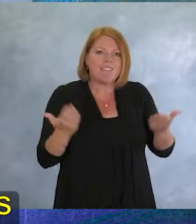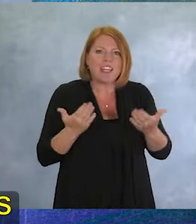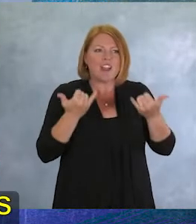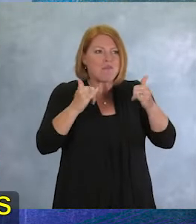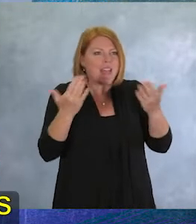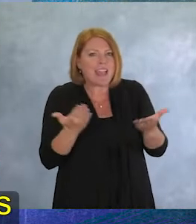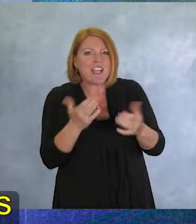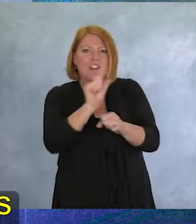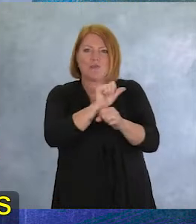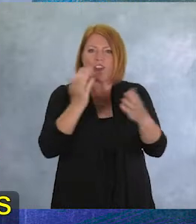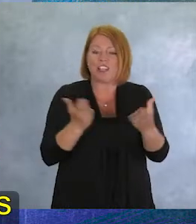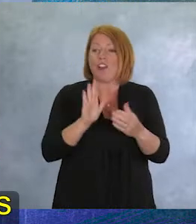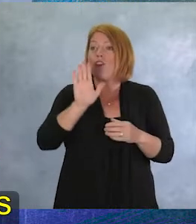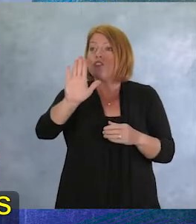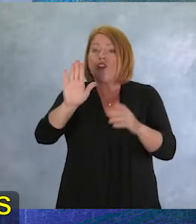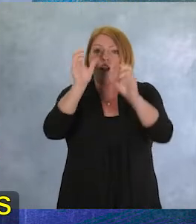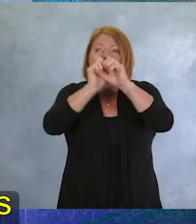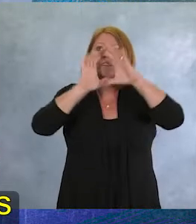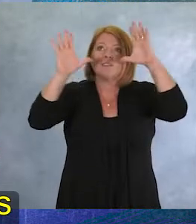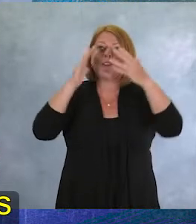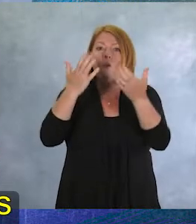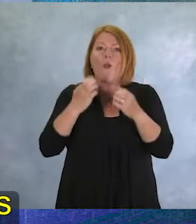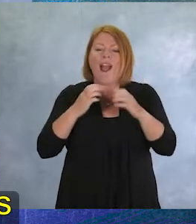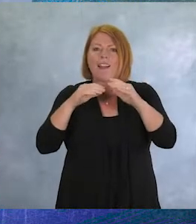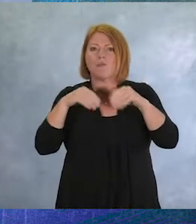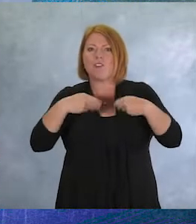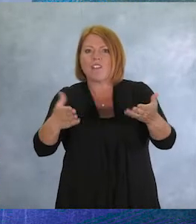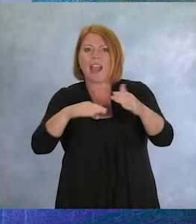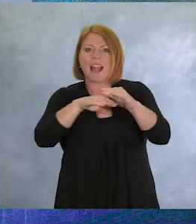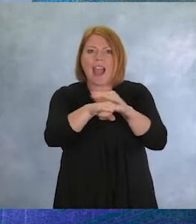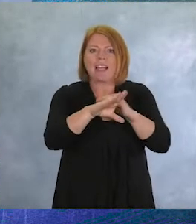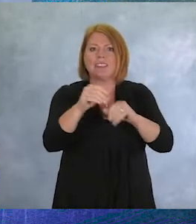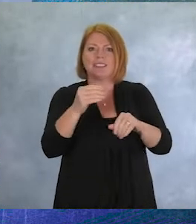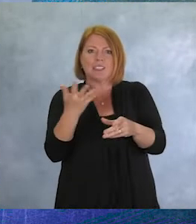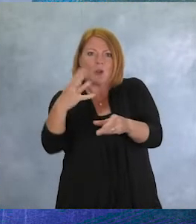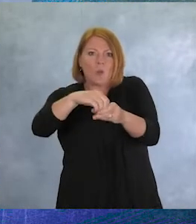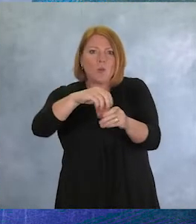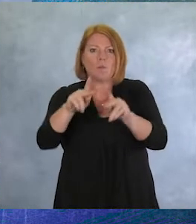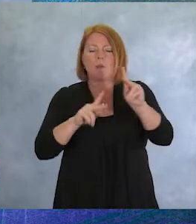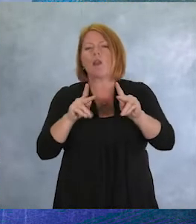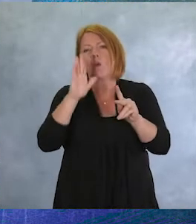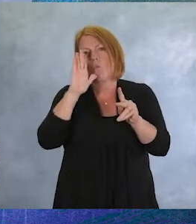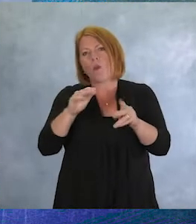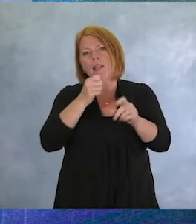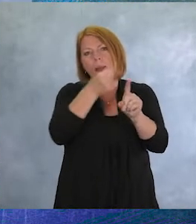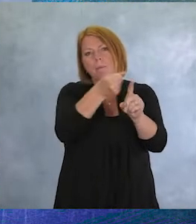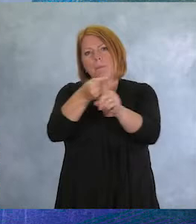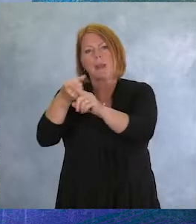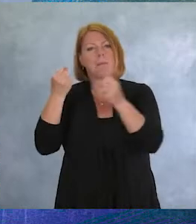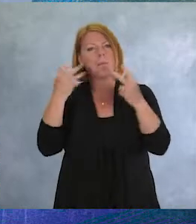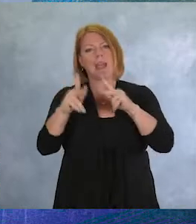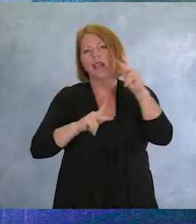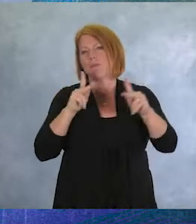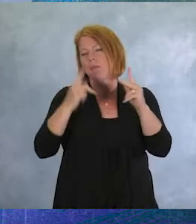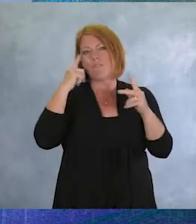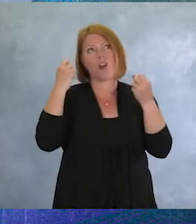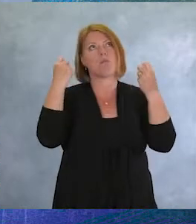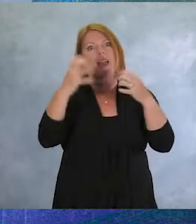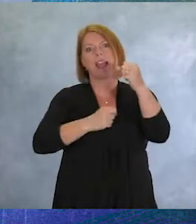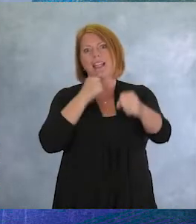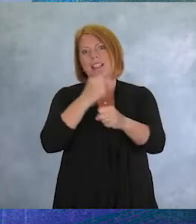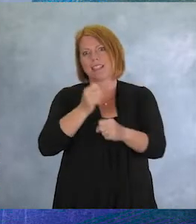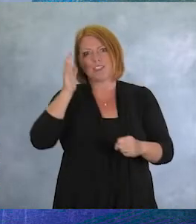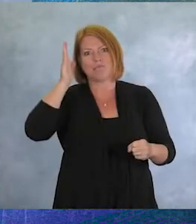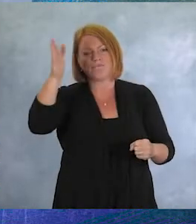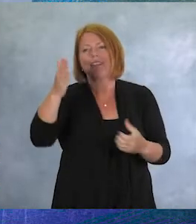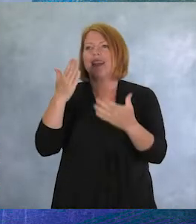Your contributions towards access and inclusion have and will impact countless individuals for many years to come.